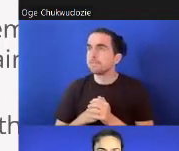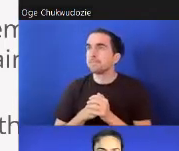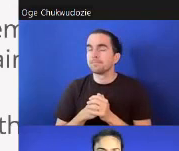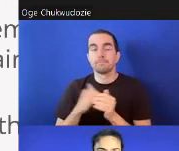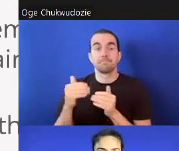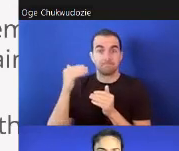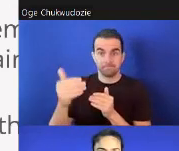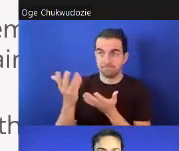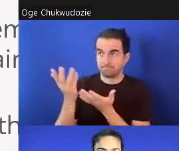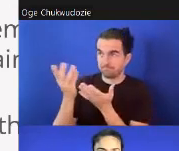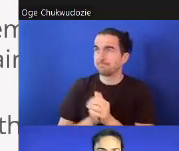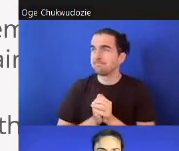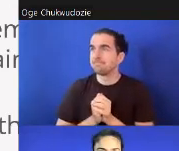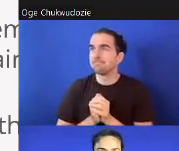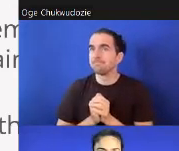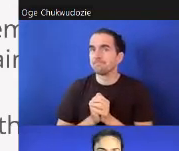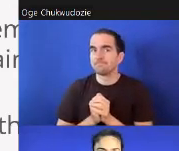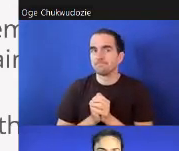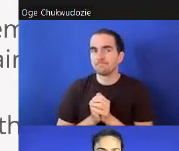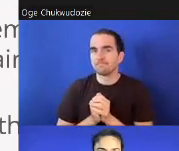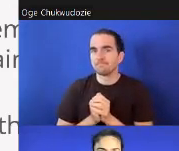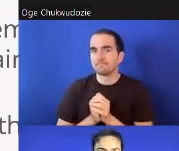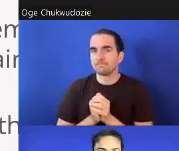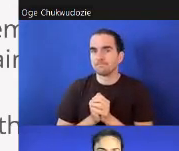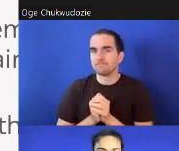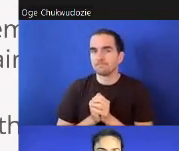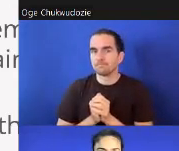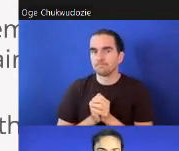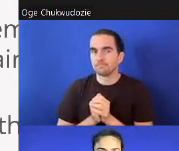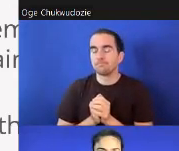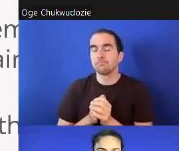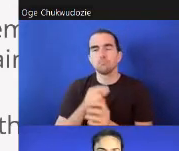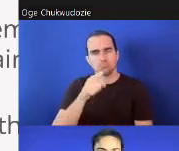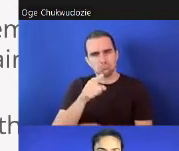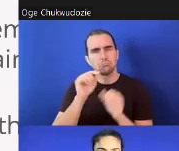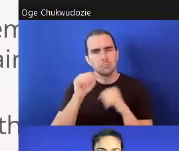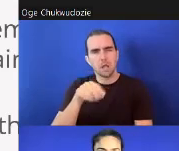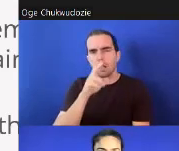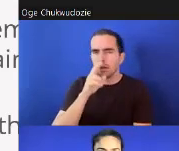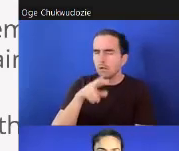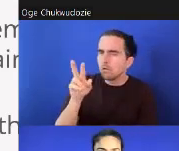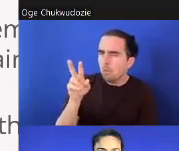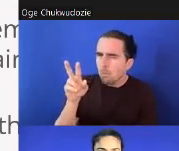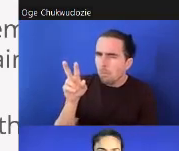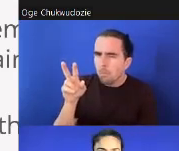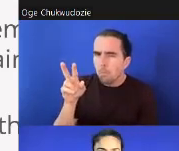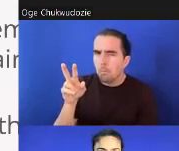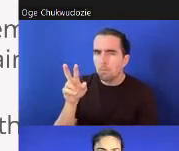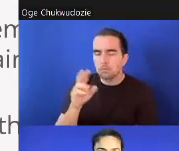Okay, you would notice that while Oge was speaking, she emphasized a lot on